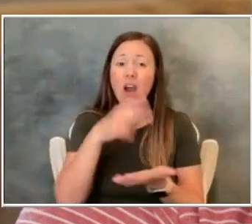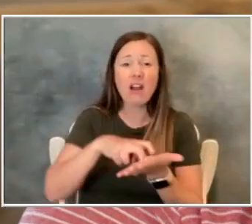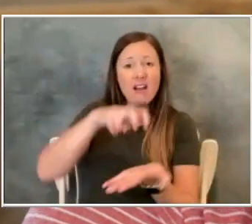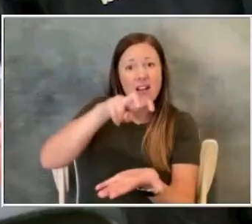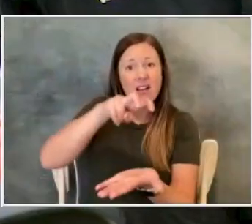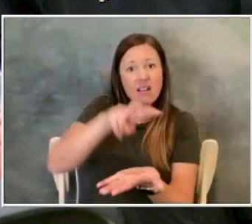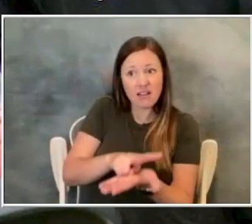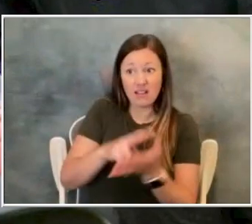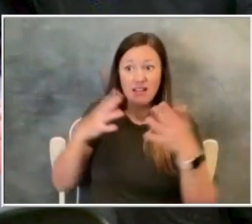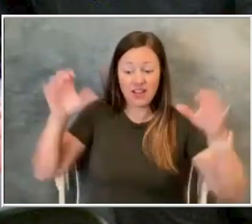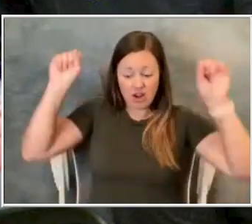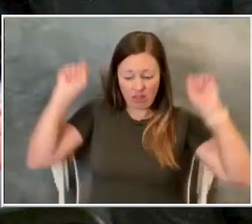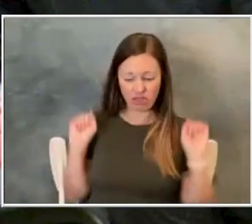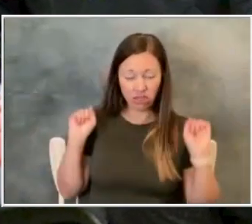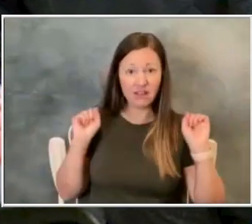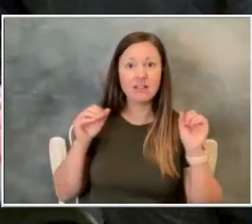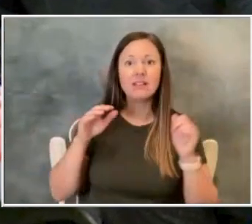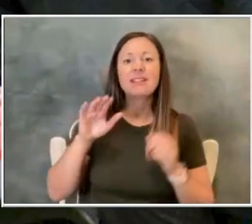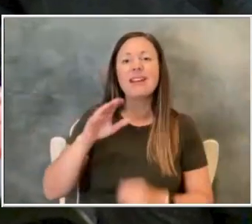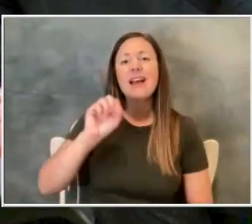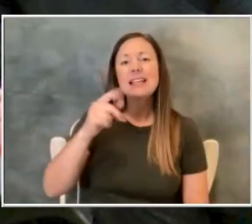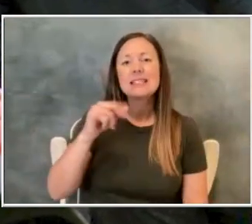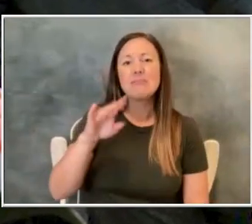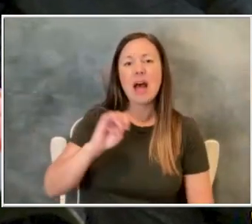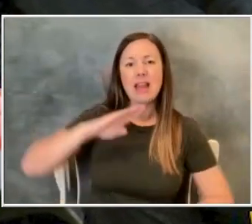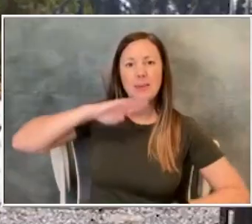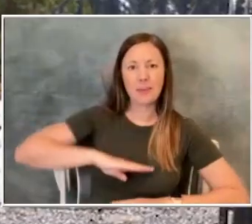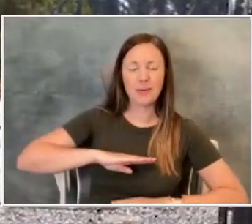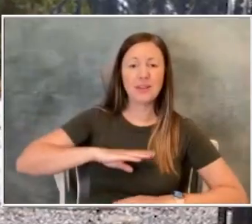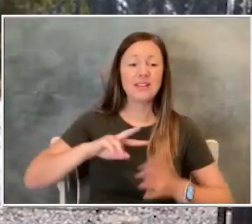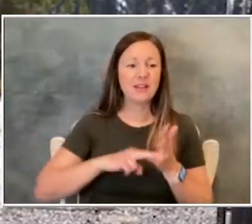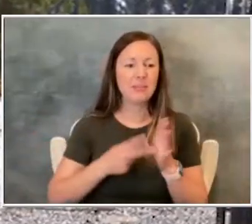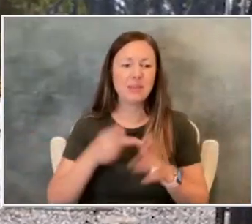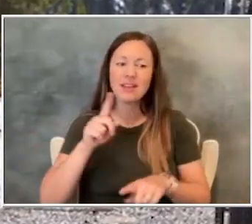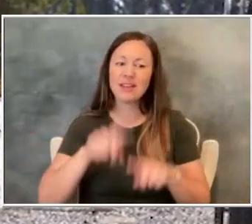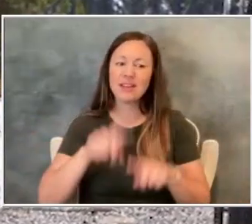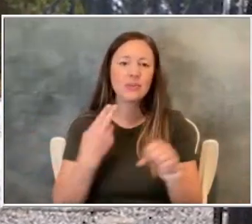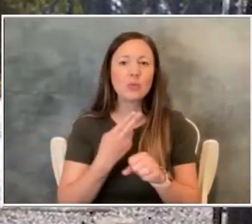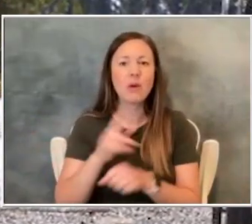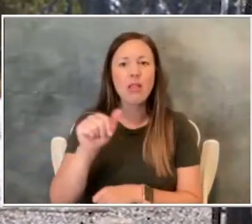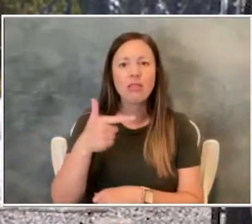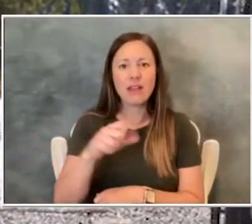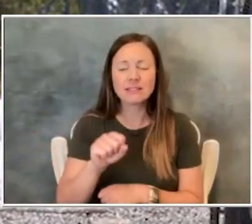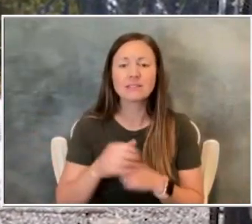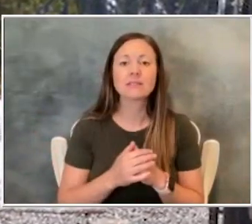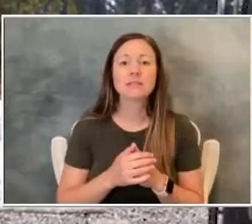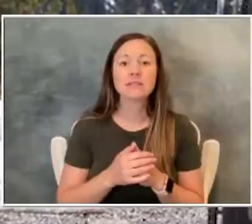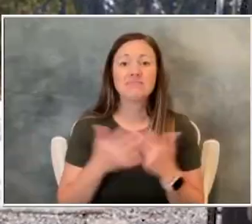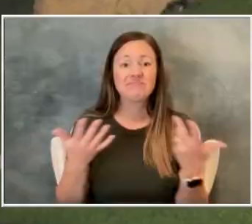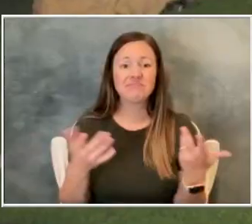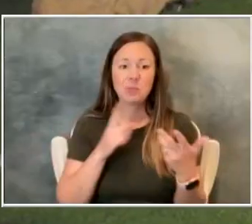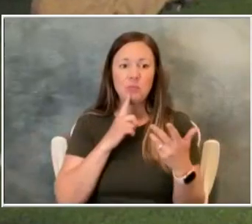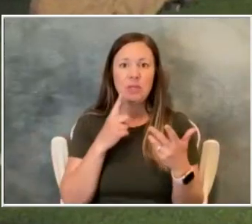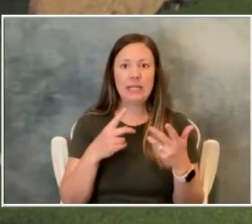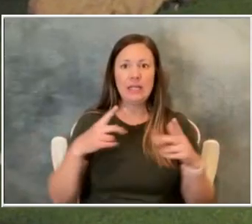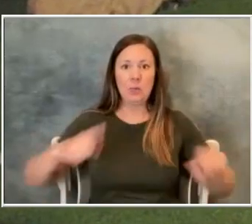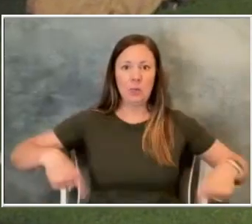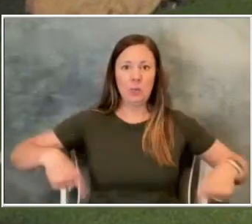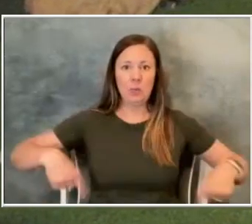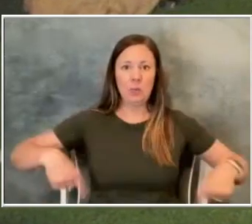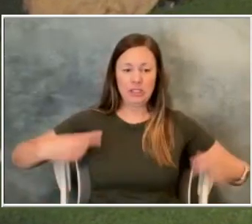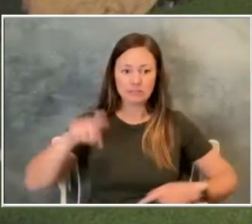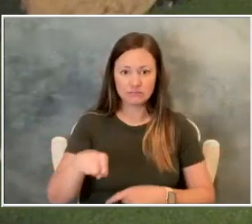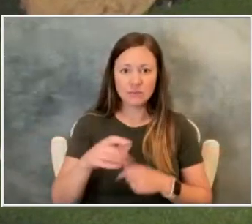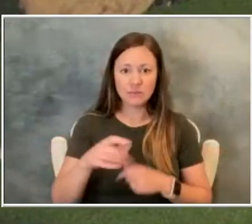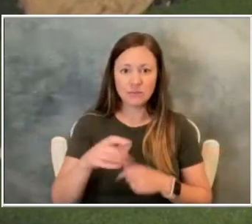my spinal cord. That accident left Matt without the use of his legs, off the field, and confined to a wheelchair. But he was not